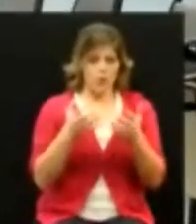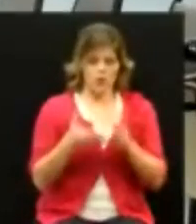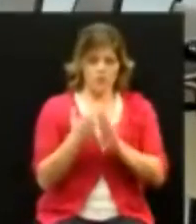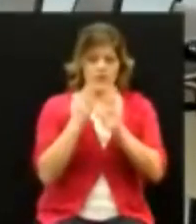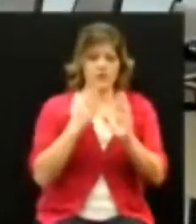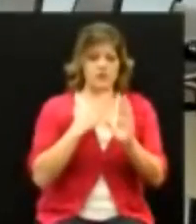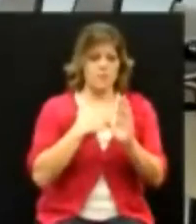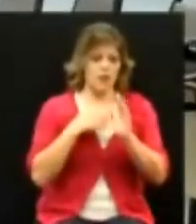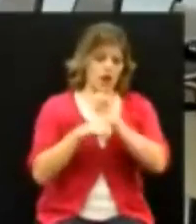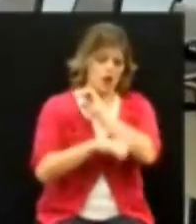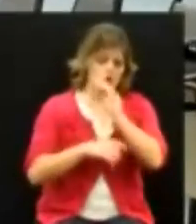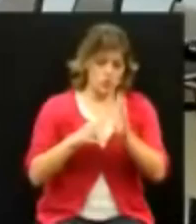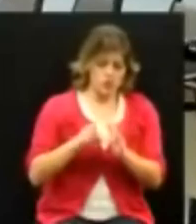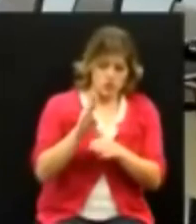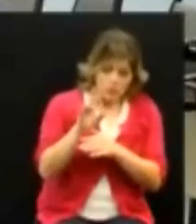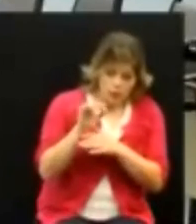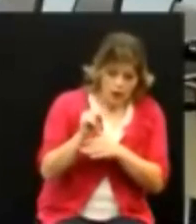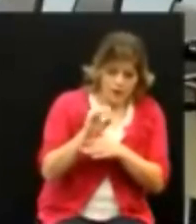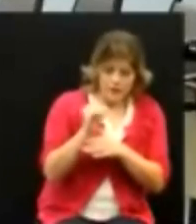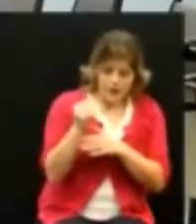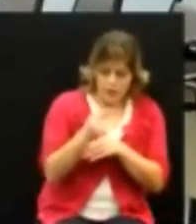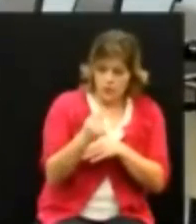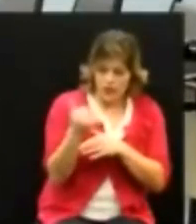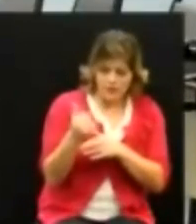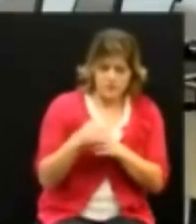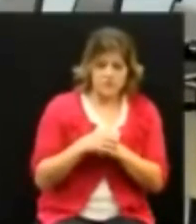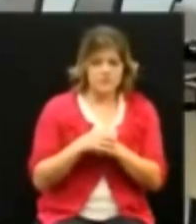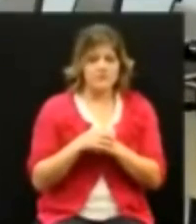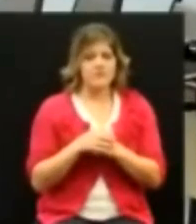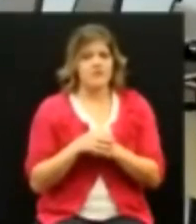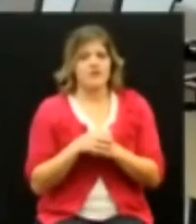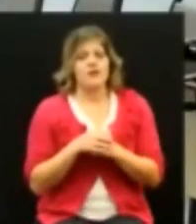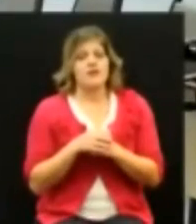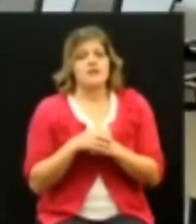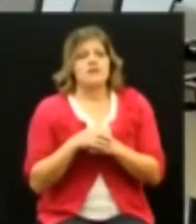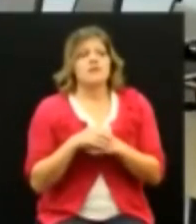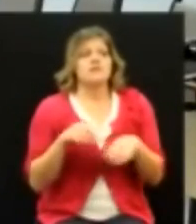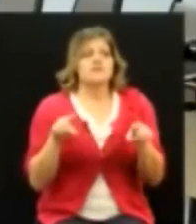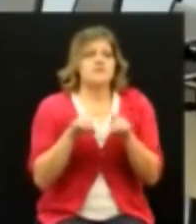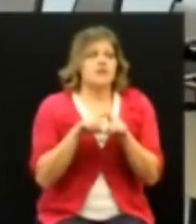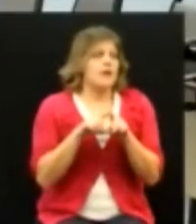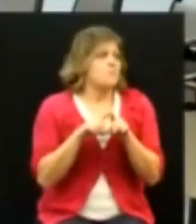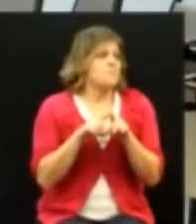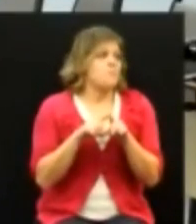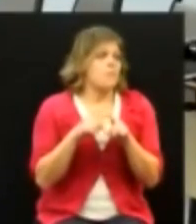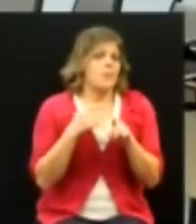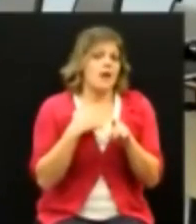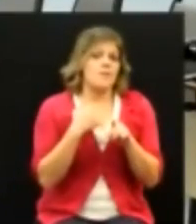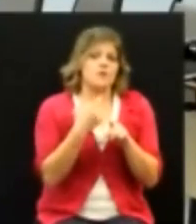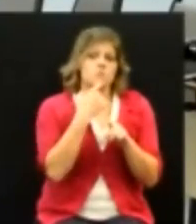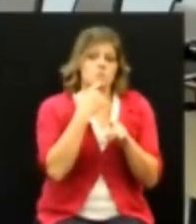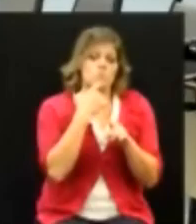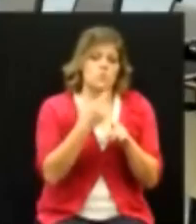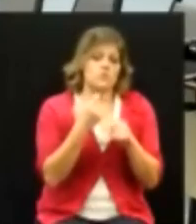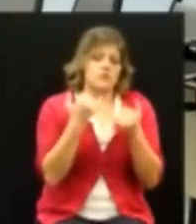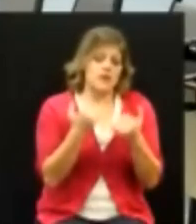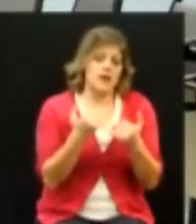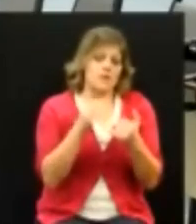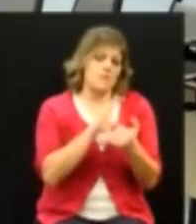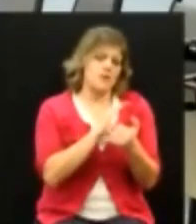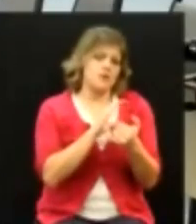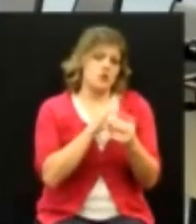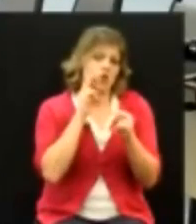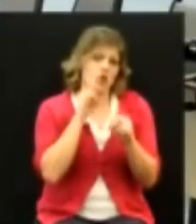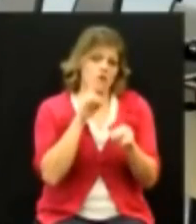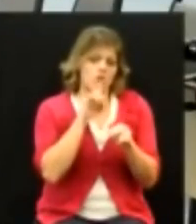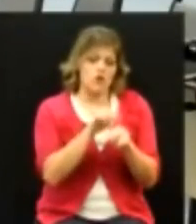accusers, Brian and anybody else. In that same regard, I was even told today that the police were looking into